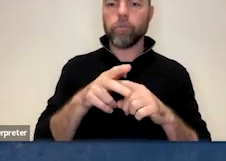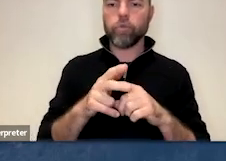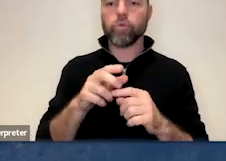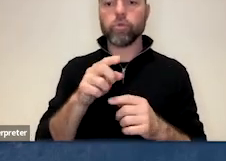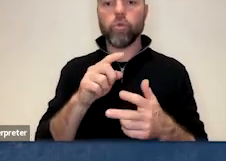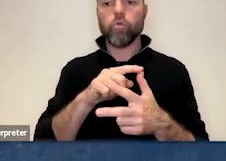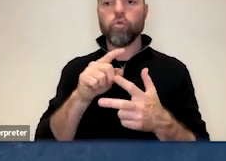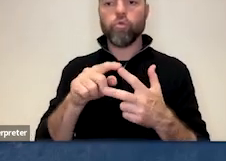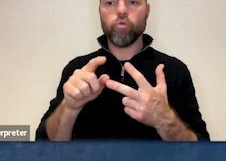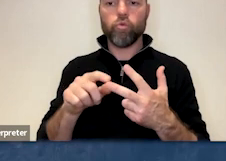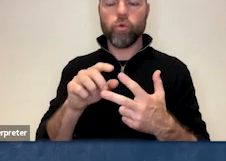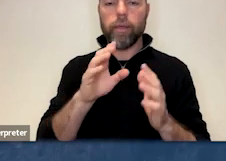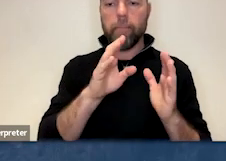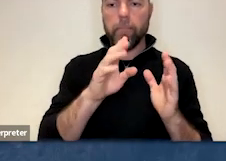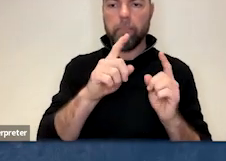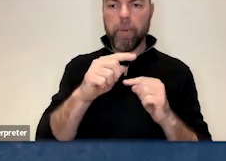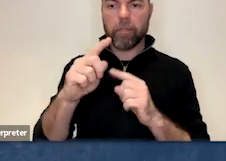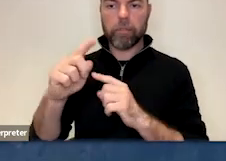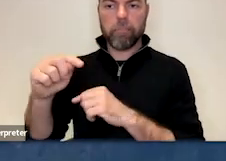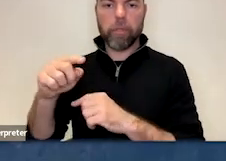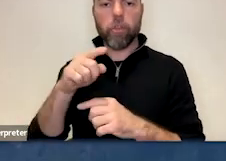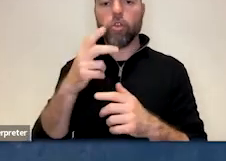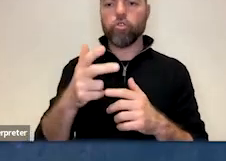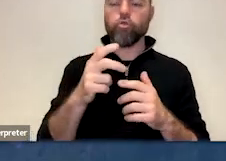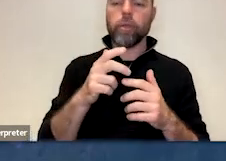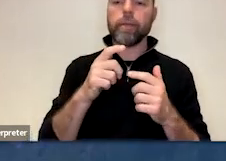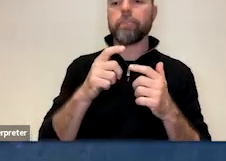main boxes are our 3 main components to ClimR.